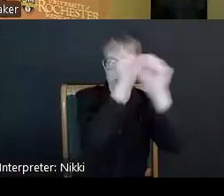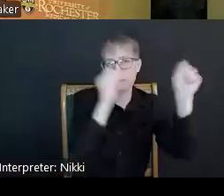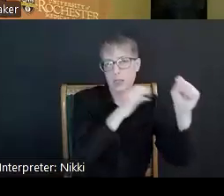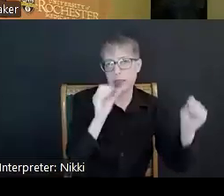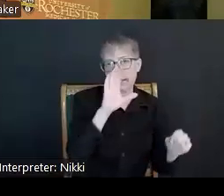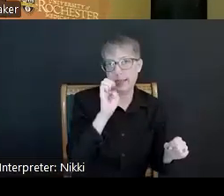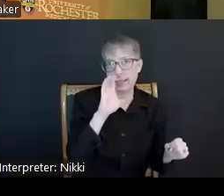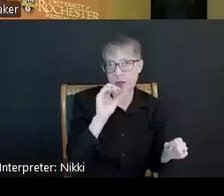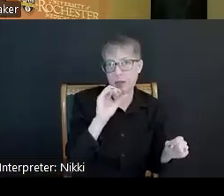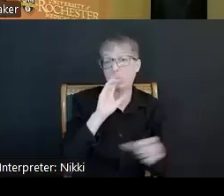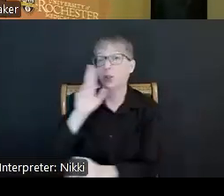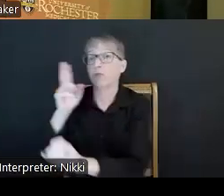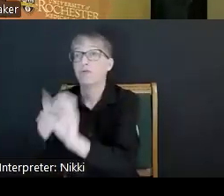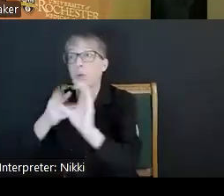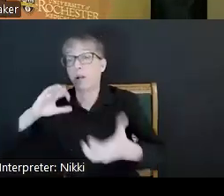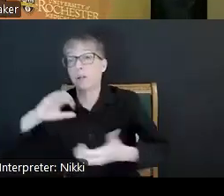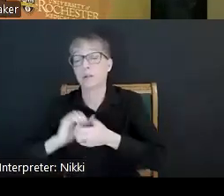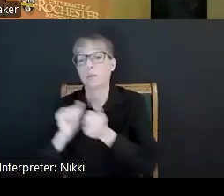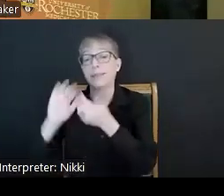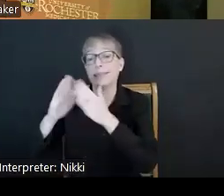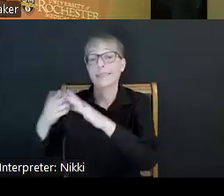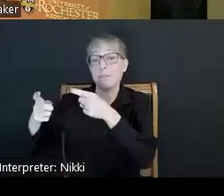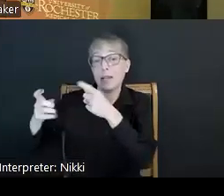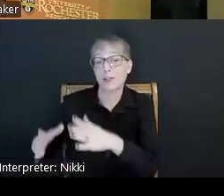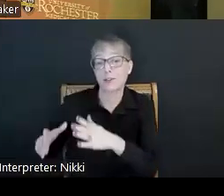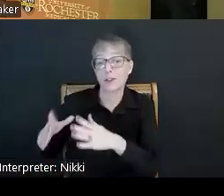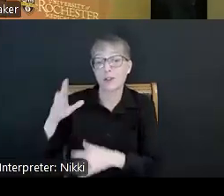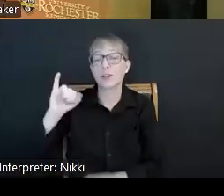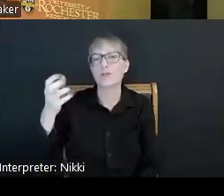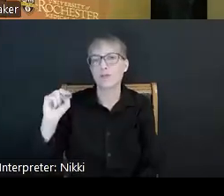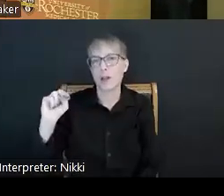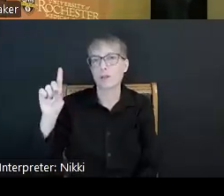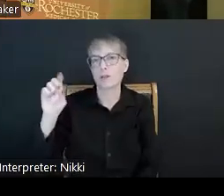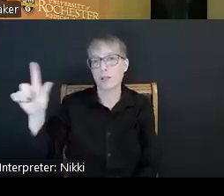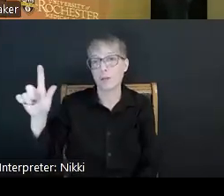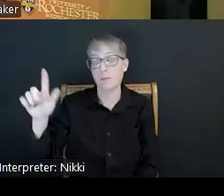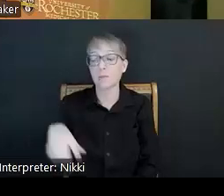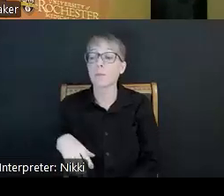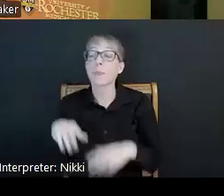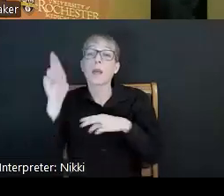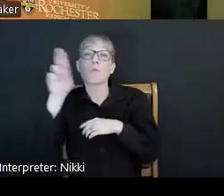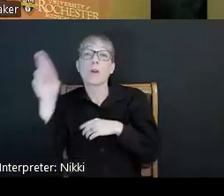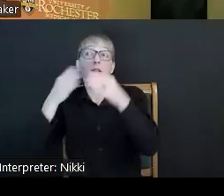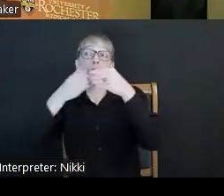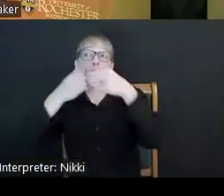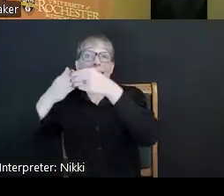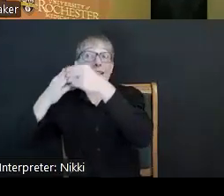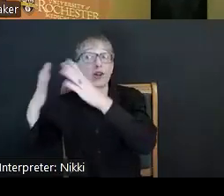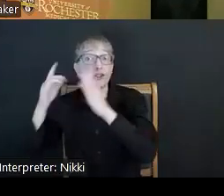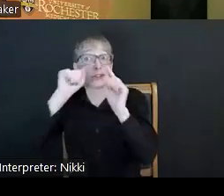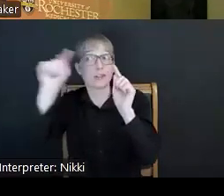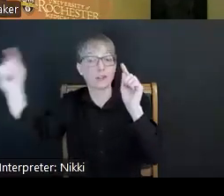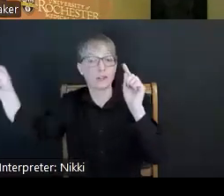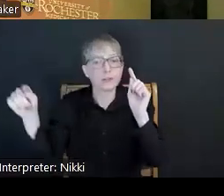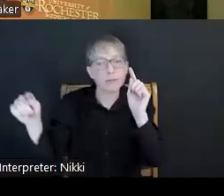joins with the city manager and planner, John Dale, and a group of Rochester leaders. It's kind of interesting to look at who